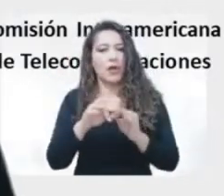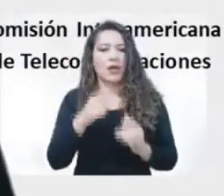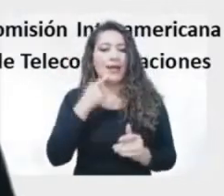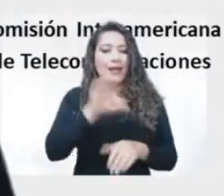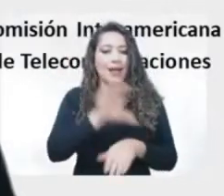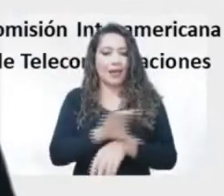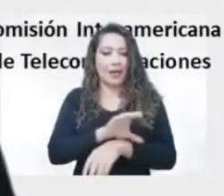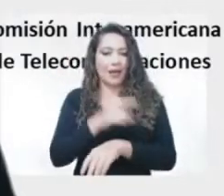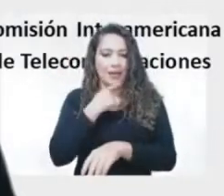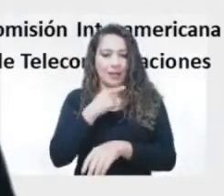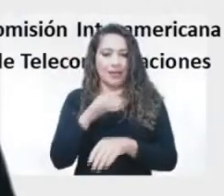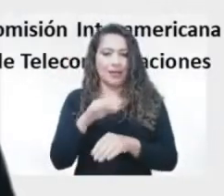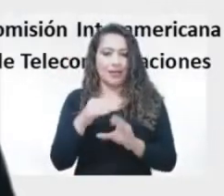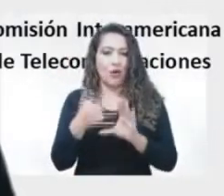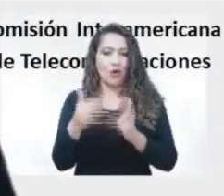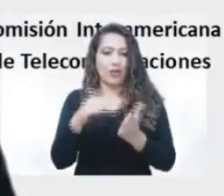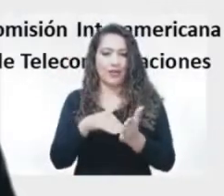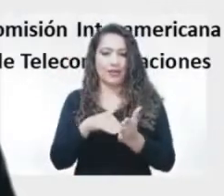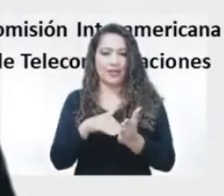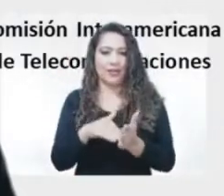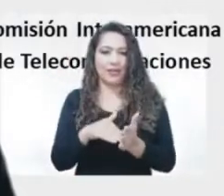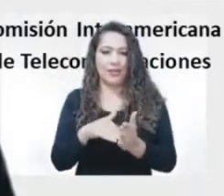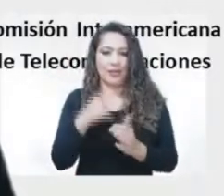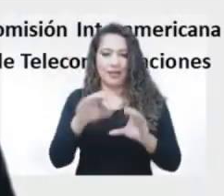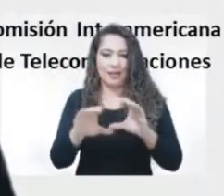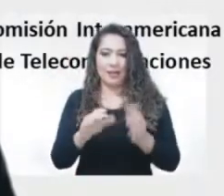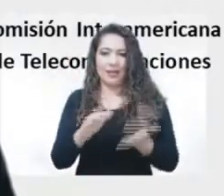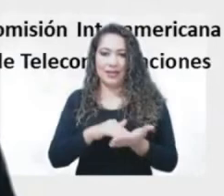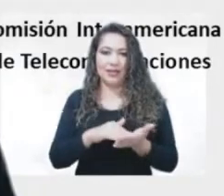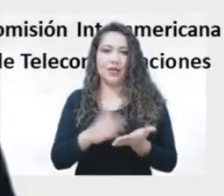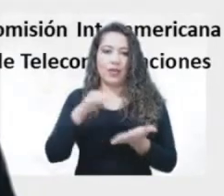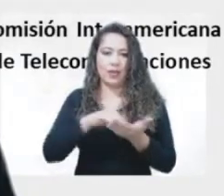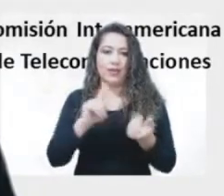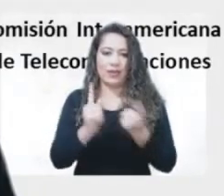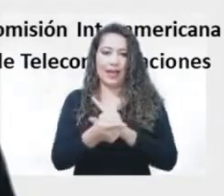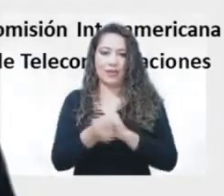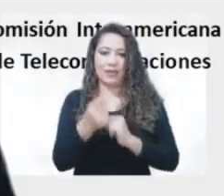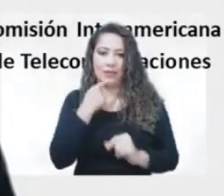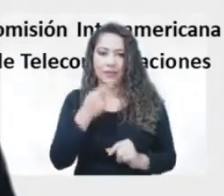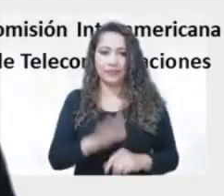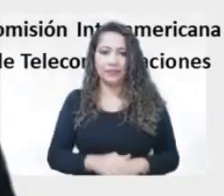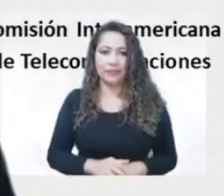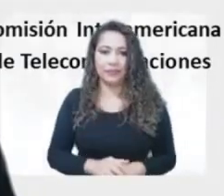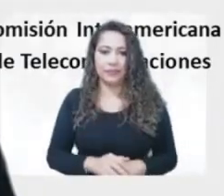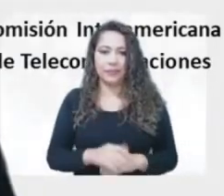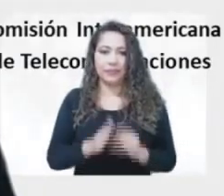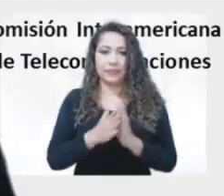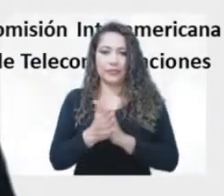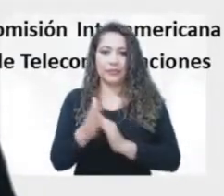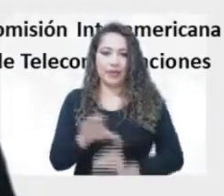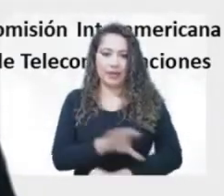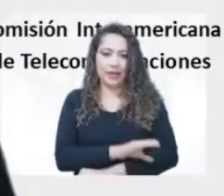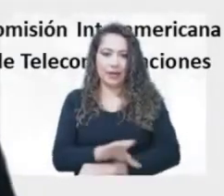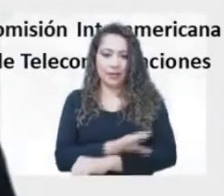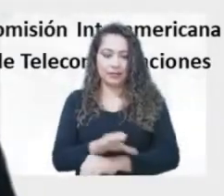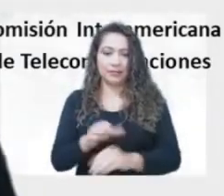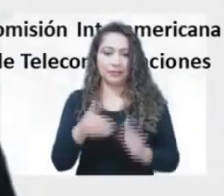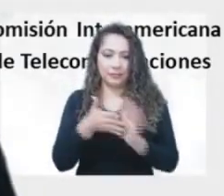Remember that among the mandates of communications, we find the one of promoting the